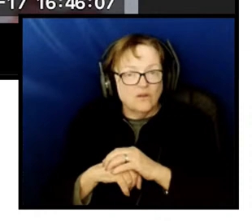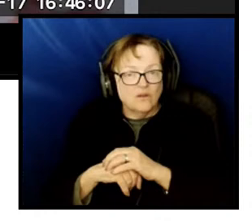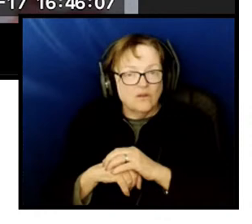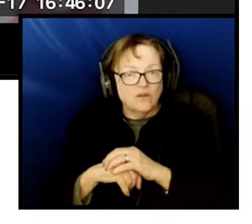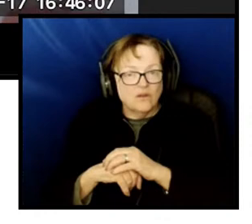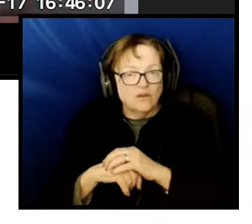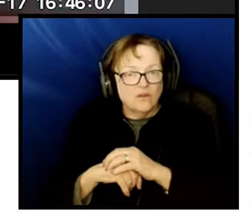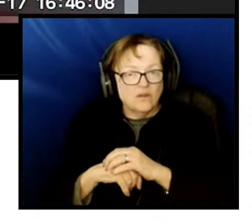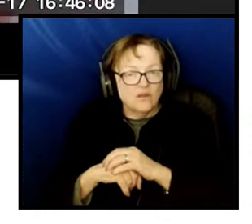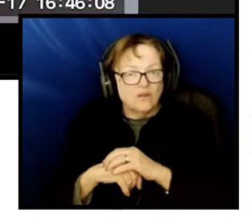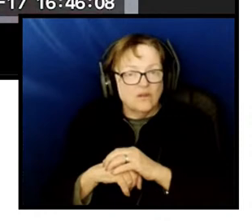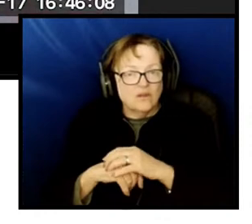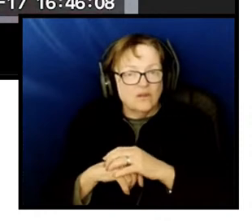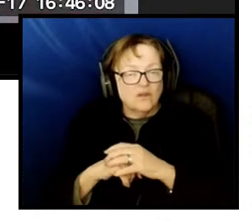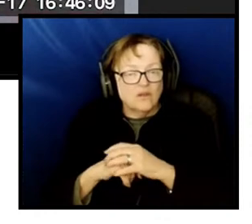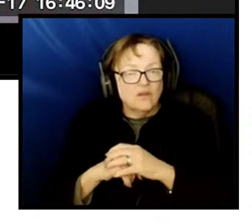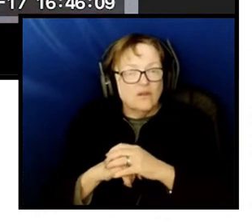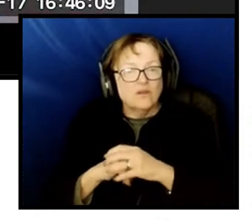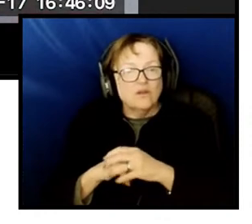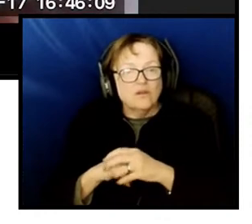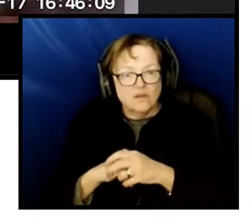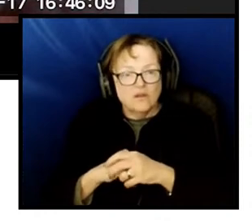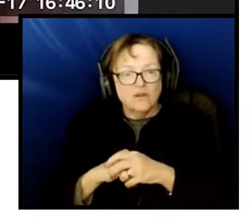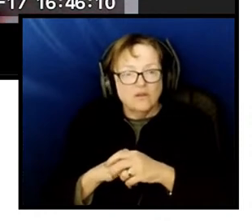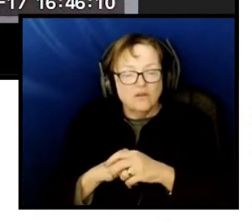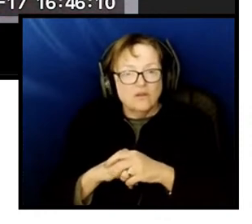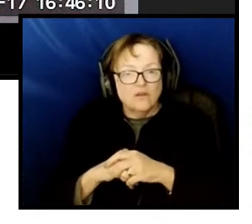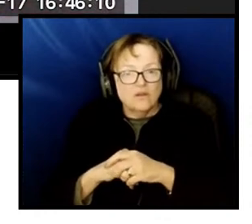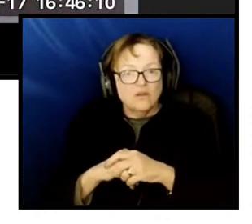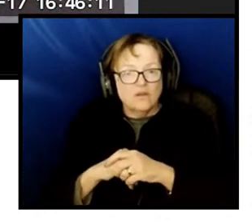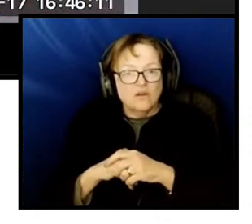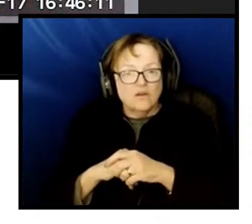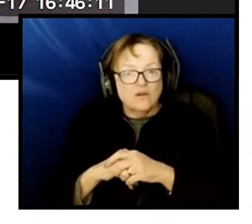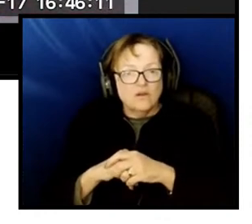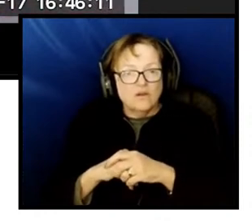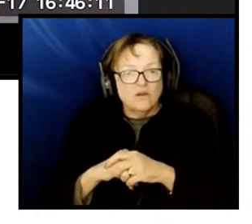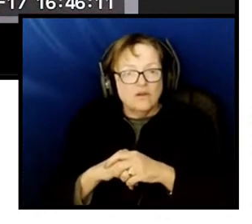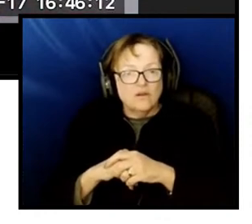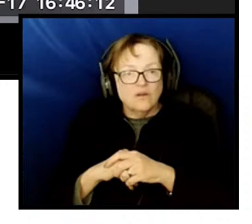for the most part. Like it's always great to begin